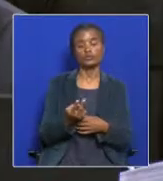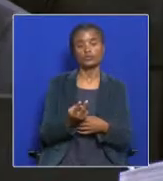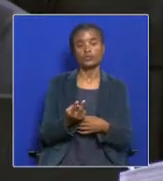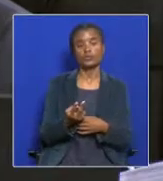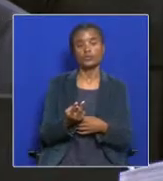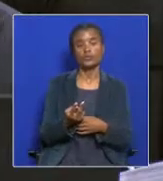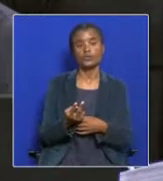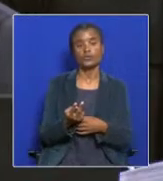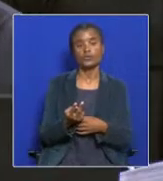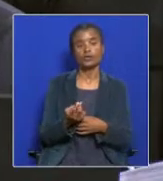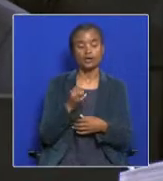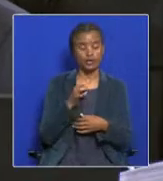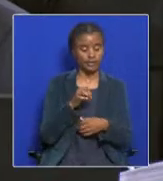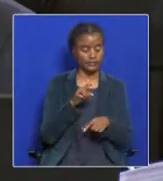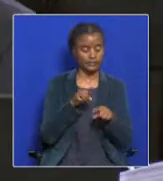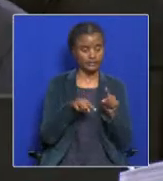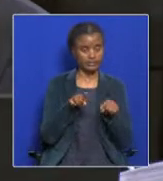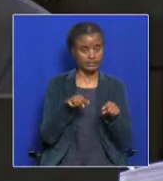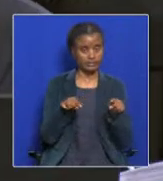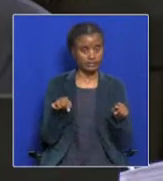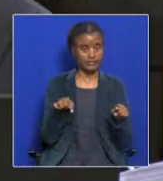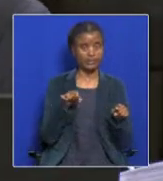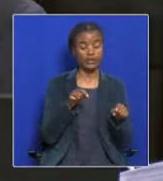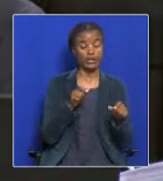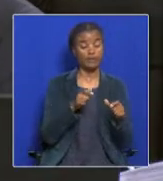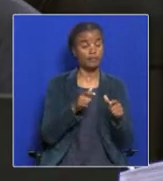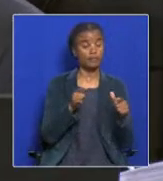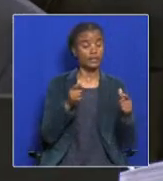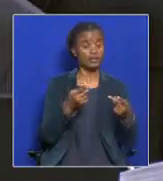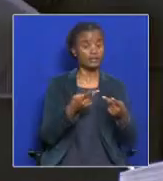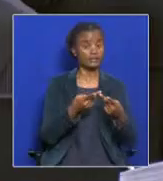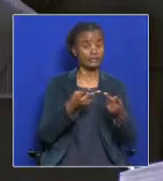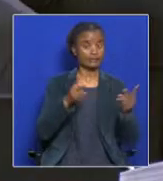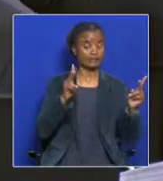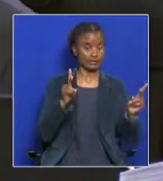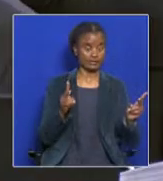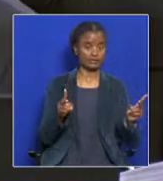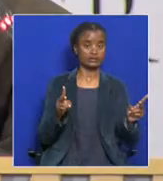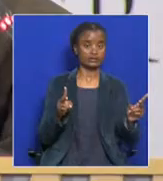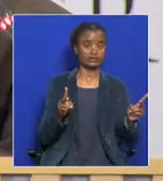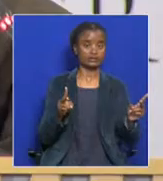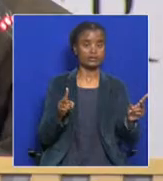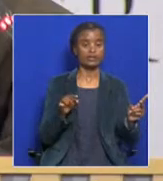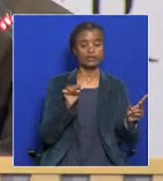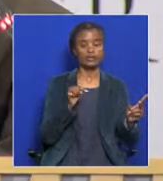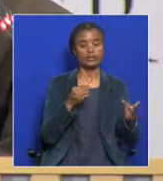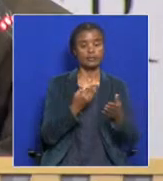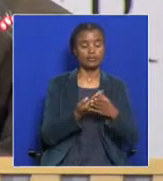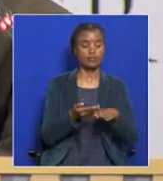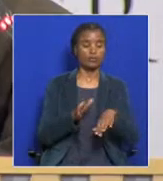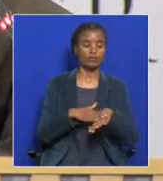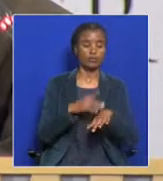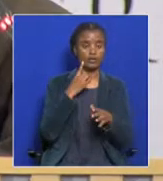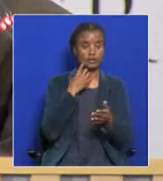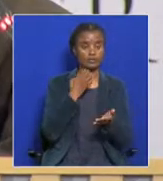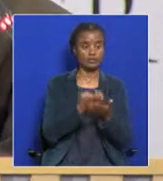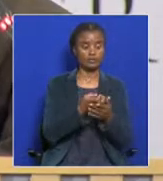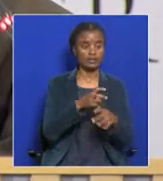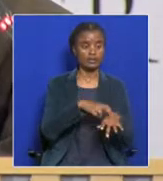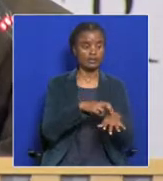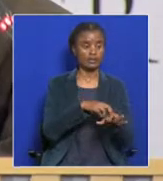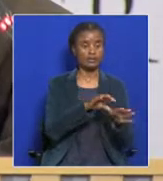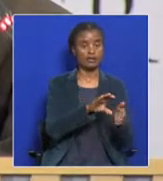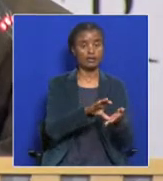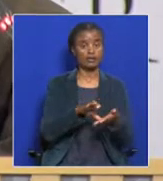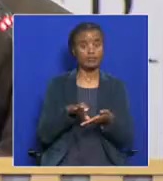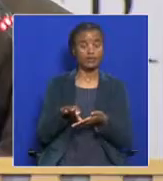variations or if there's a big variation, then more exhibits will be needed. Okay. So I don't want you living here